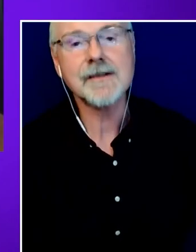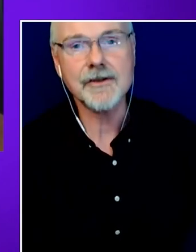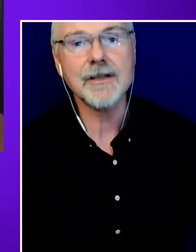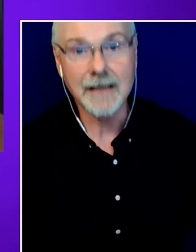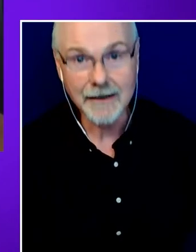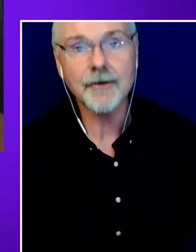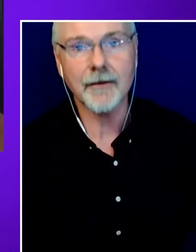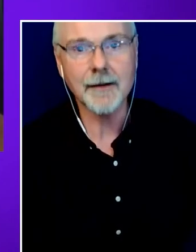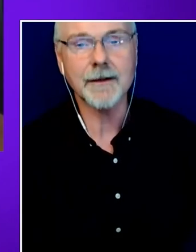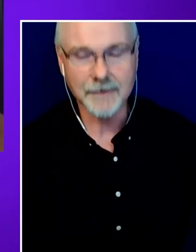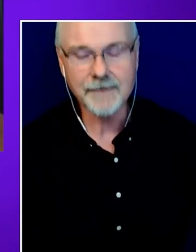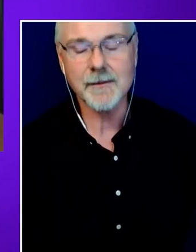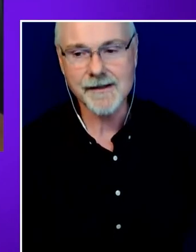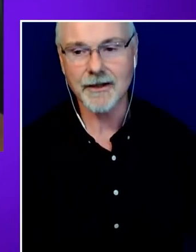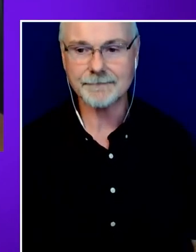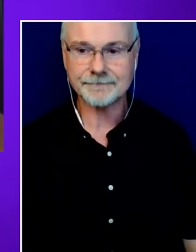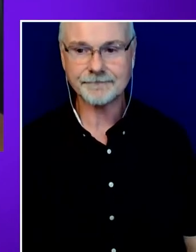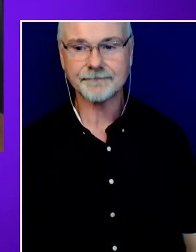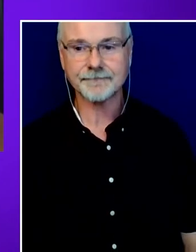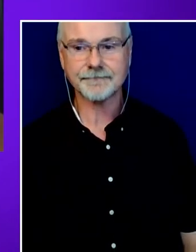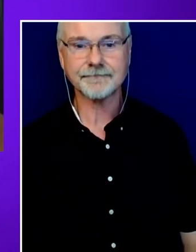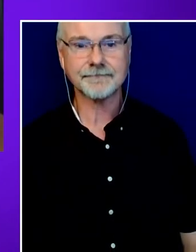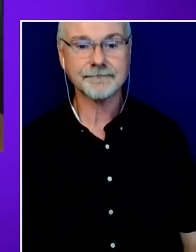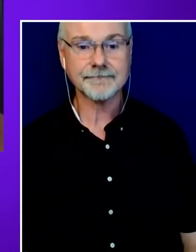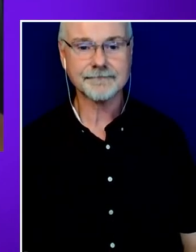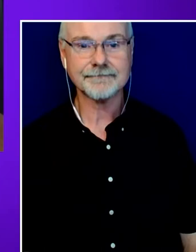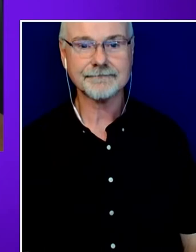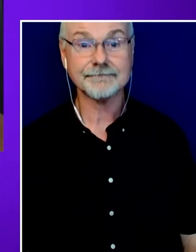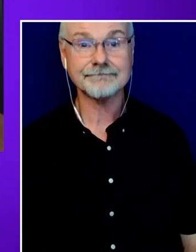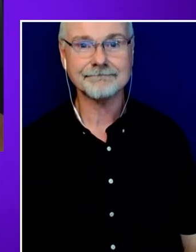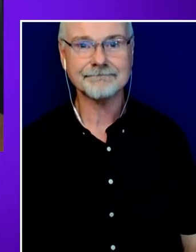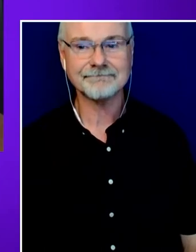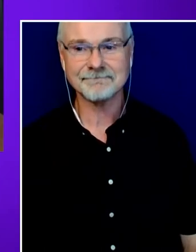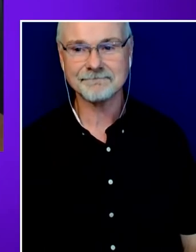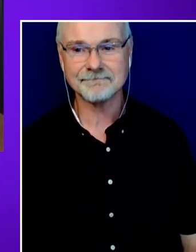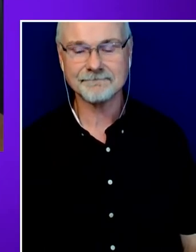your research and in your development right from the start.